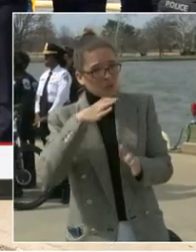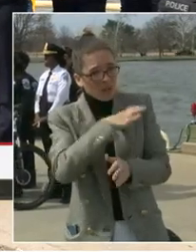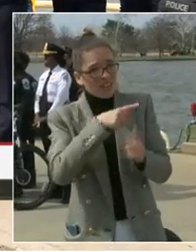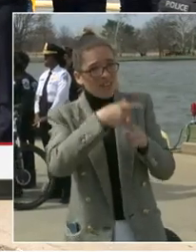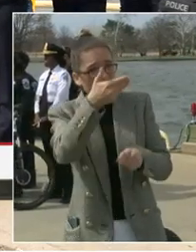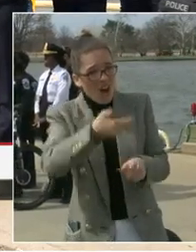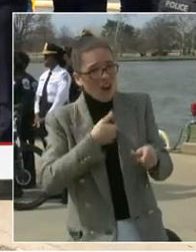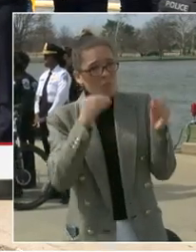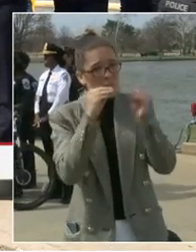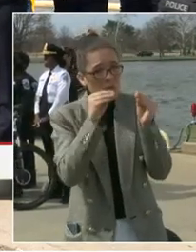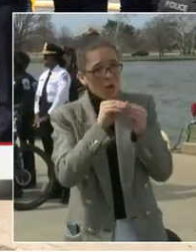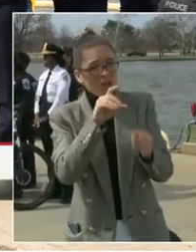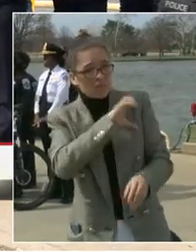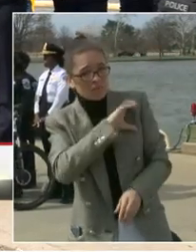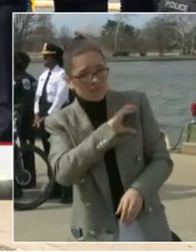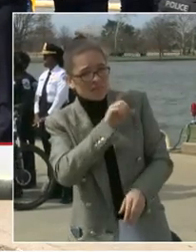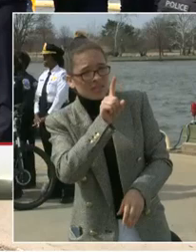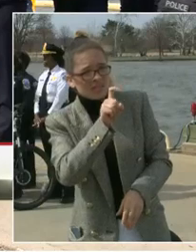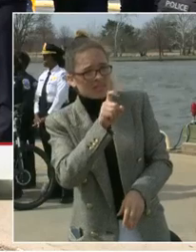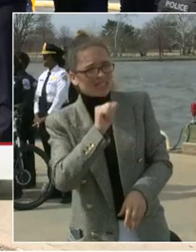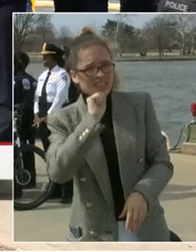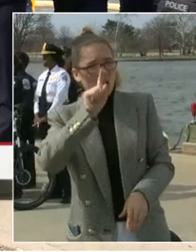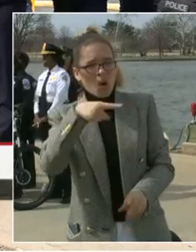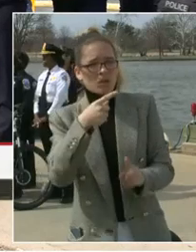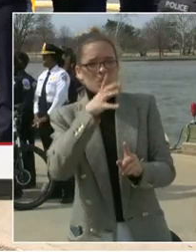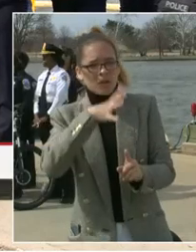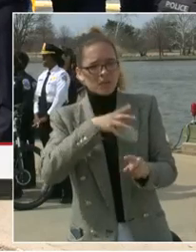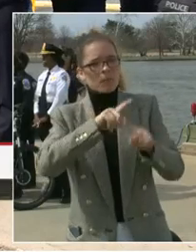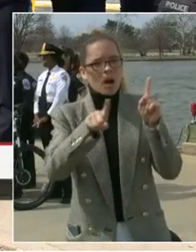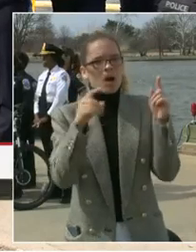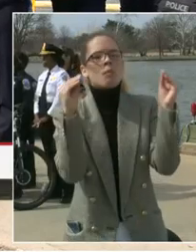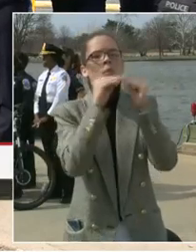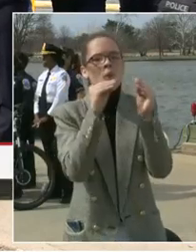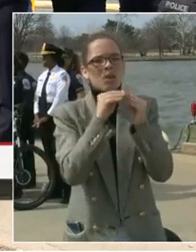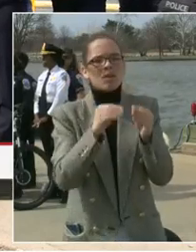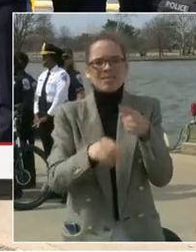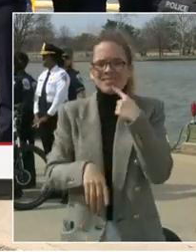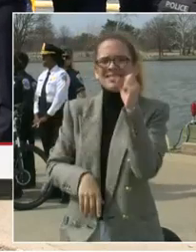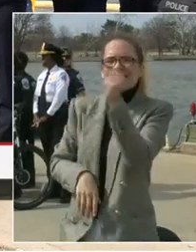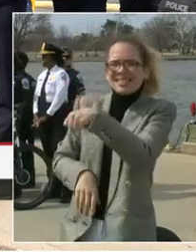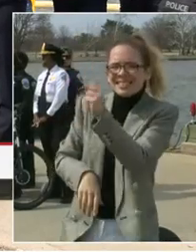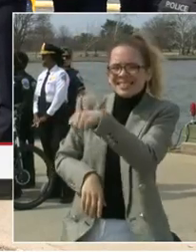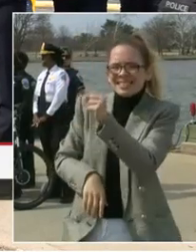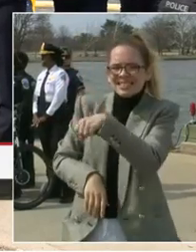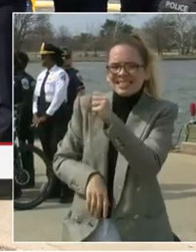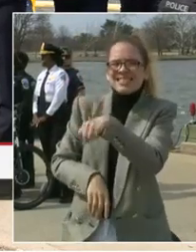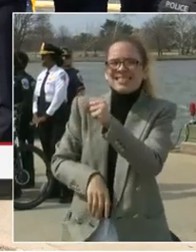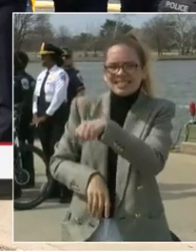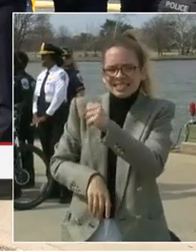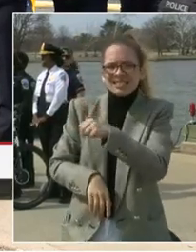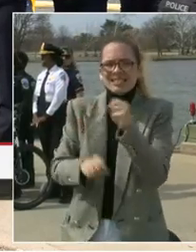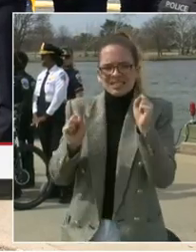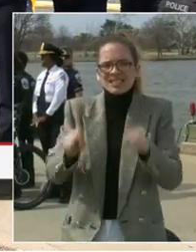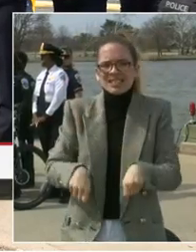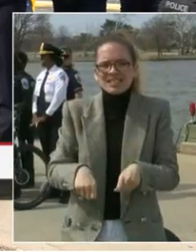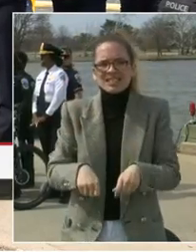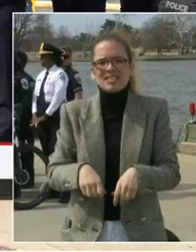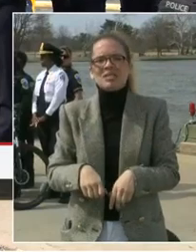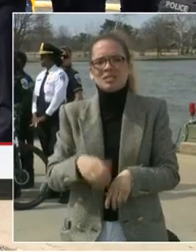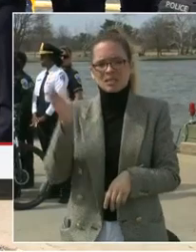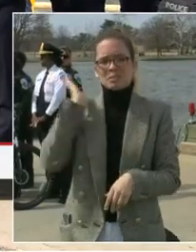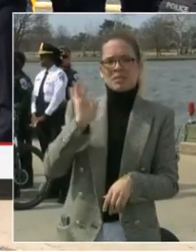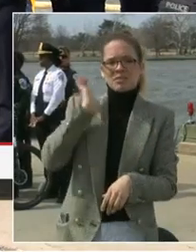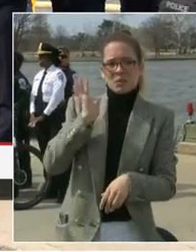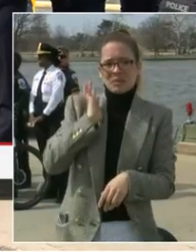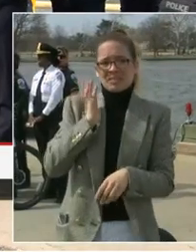more police officers, not just more women police officers? Yes, I am. Well, as I have done before, as recently as